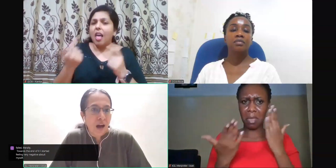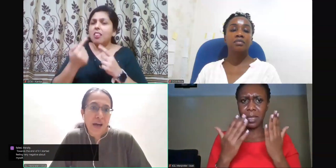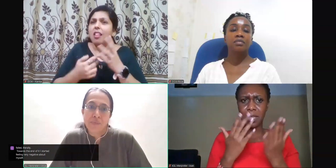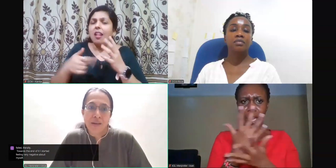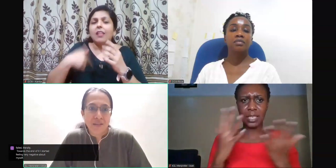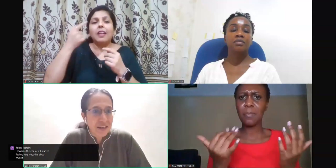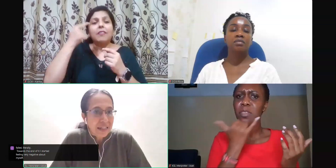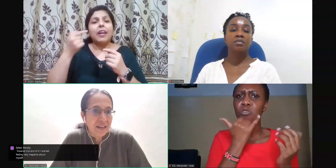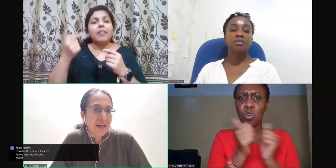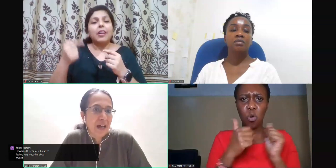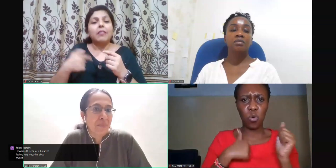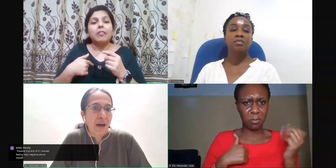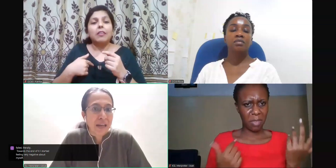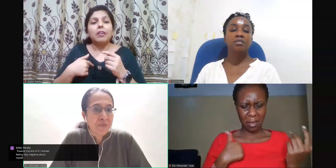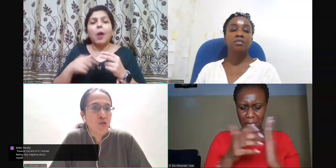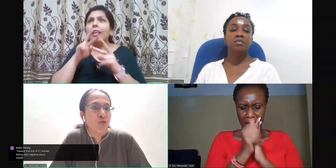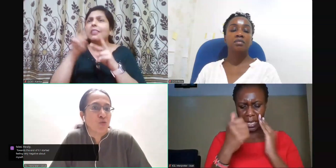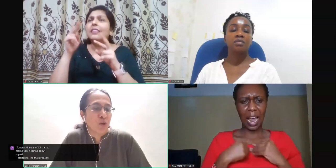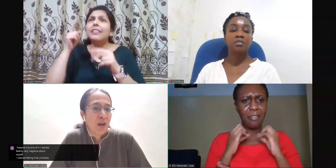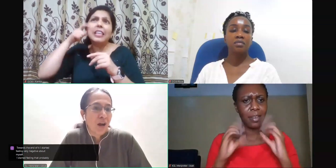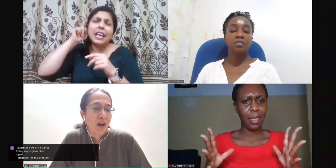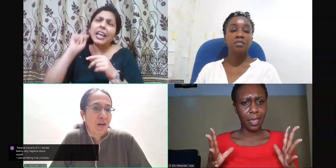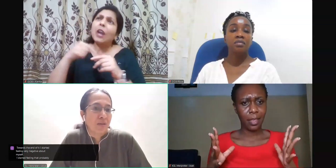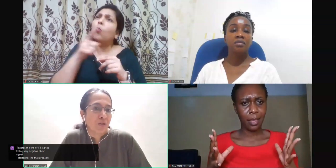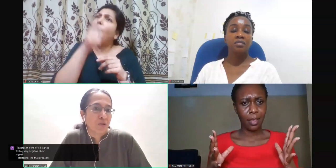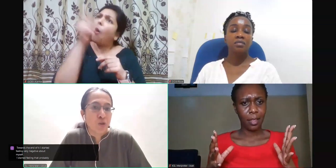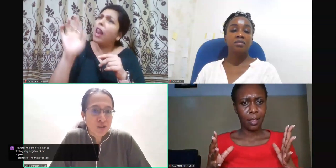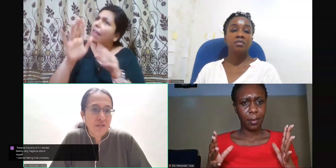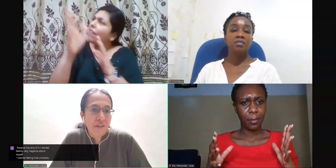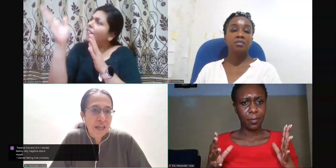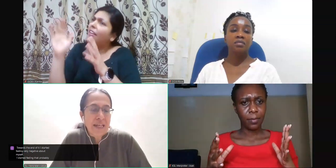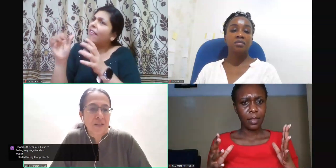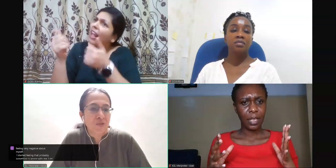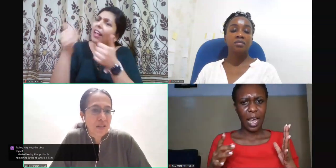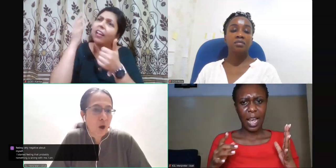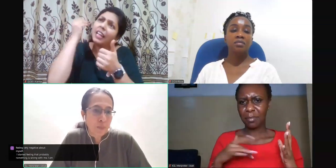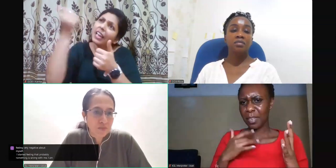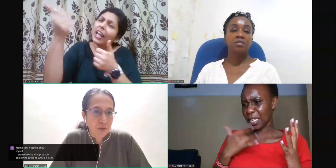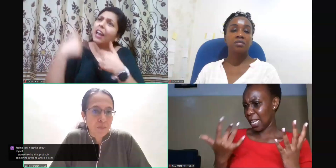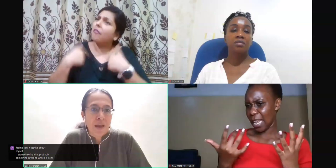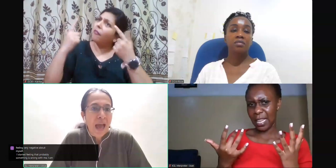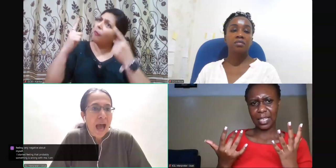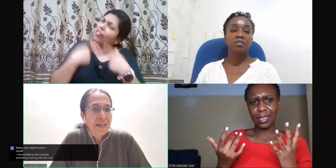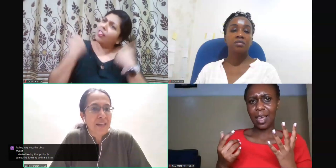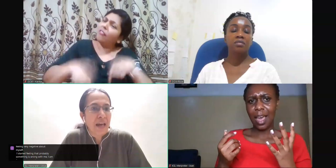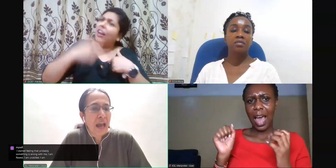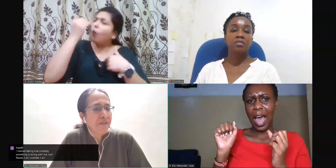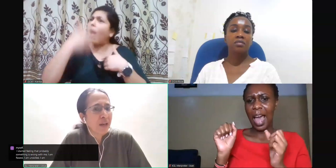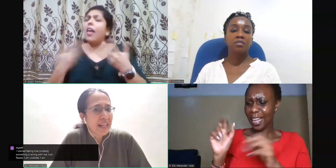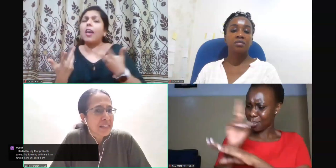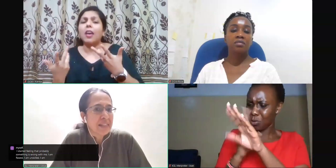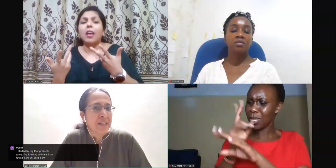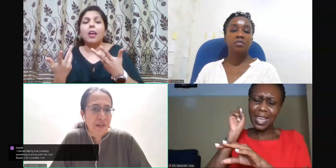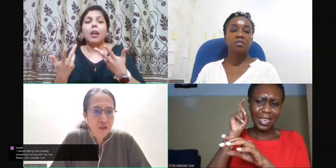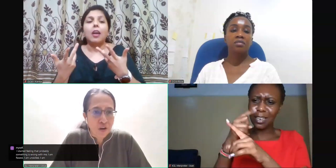flawed. I am unskilled. I am unable to do, use the hearing aid to its optimum. And